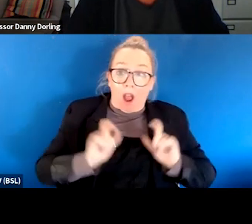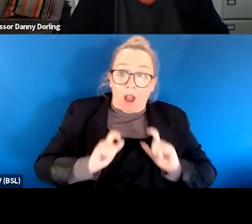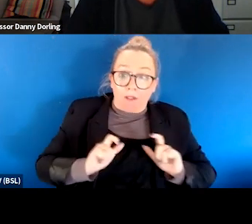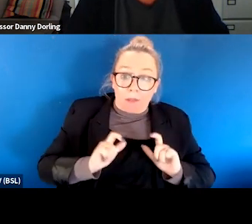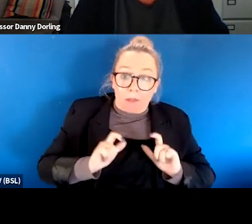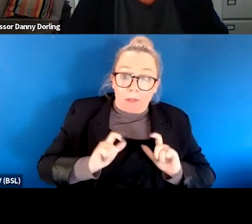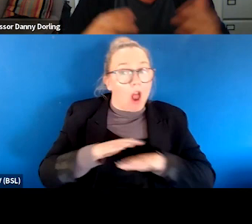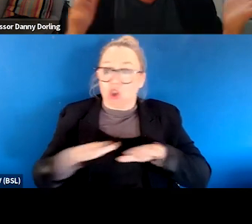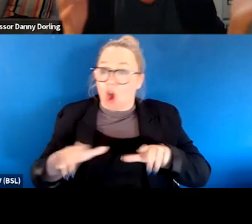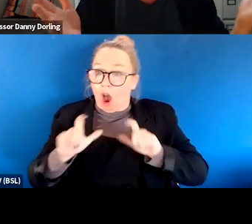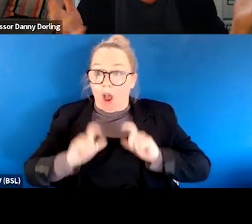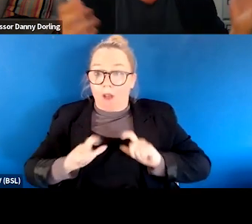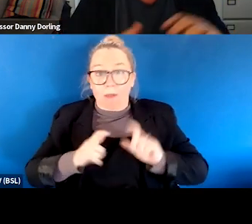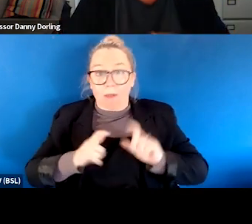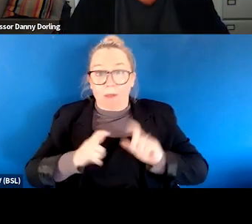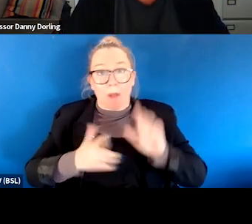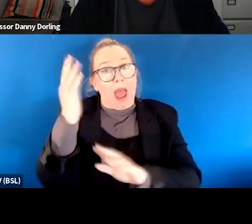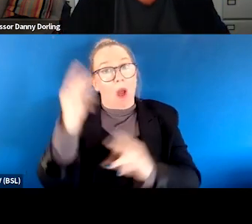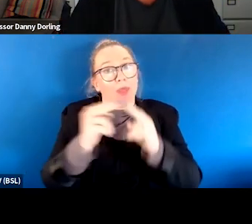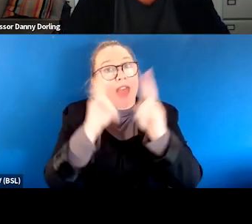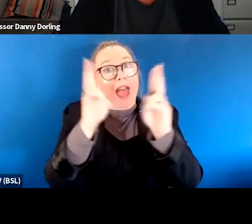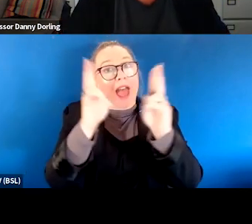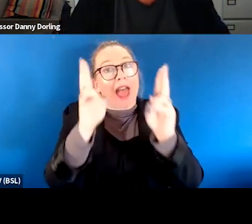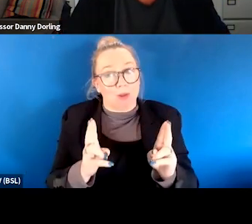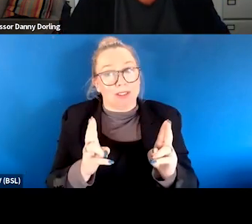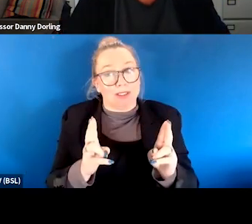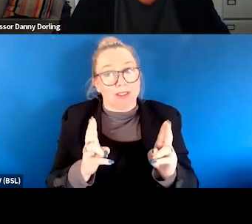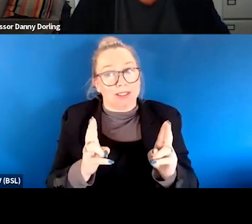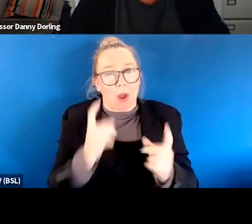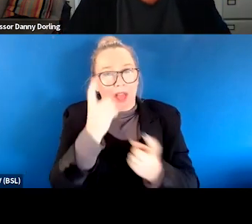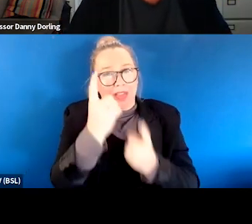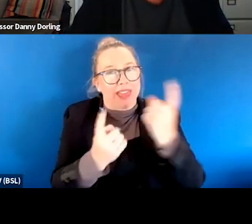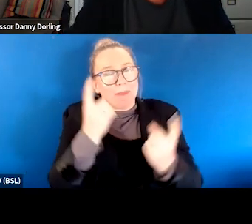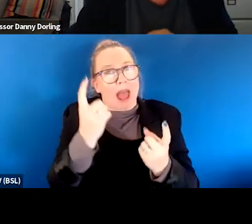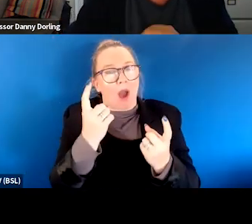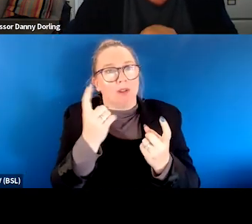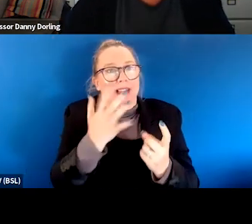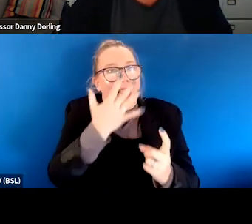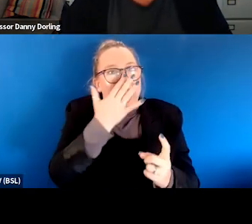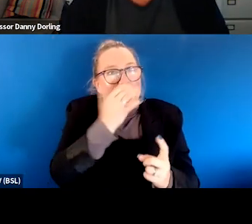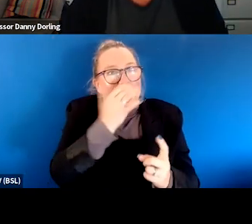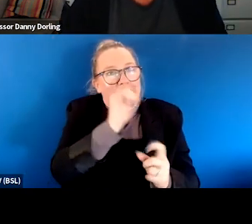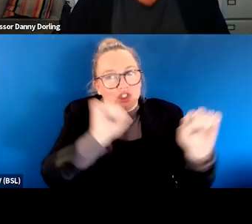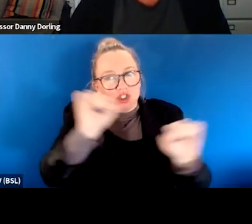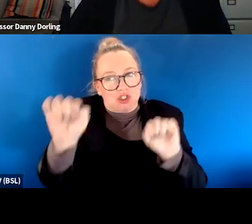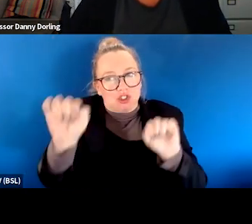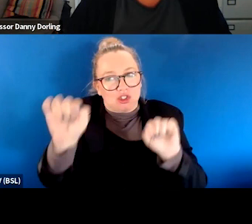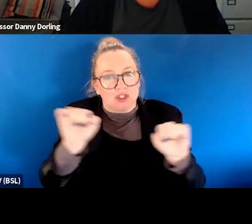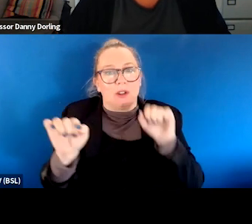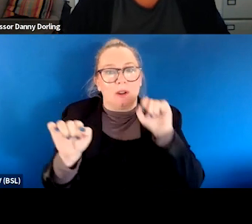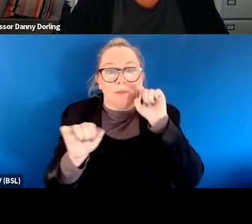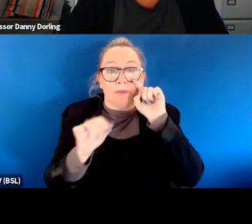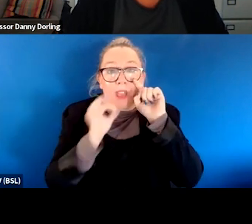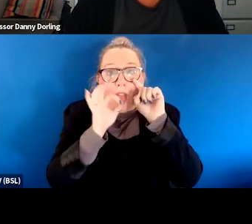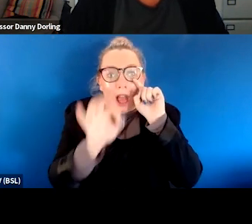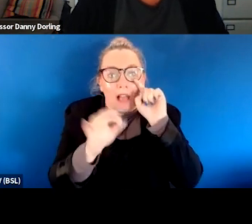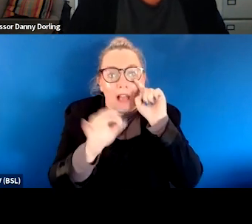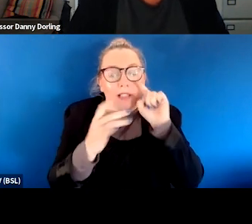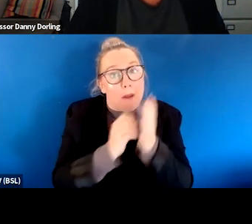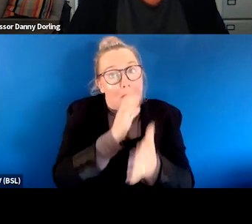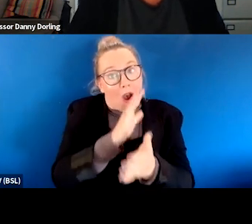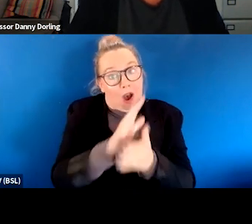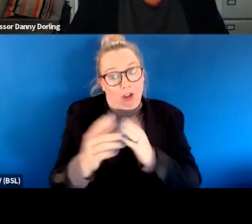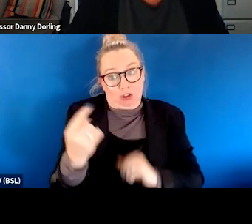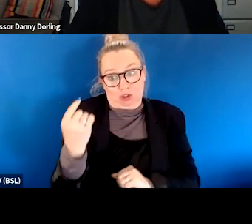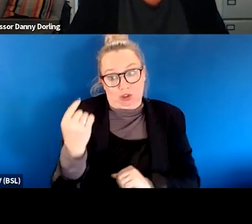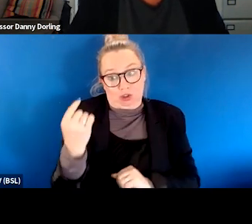the coronavirus pandemic? Think how you'd answer that question, how comfortable or uncomfortable. This was asked in March of this year. And